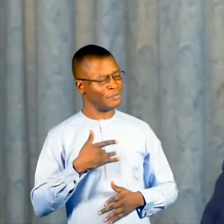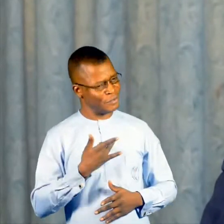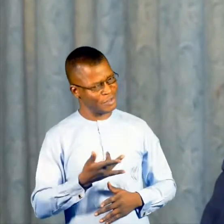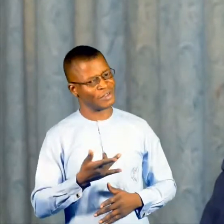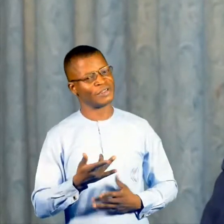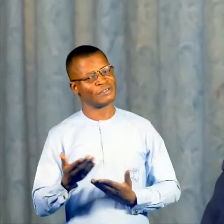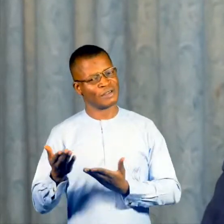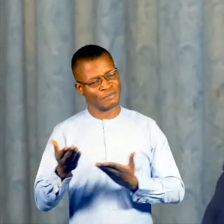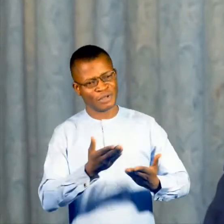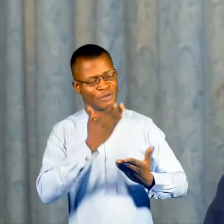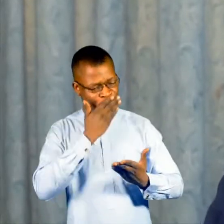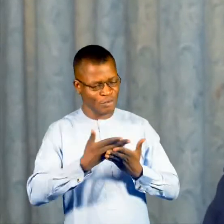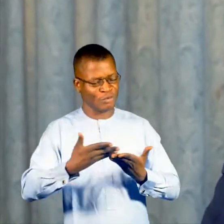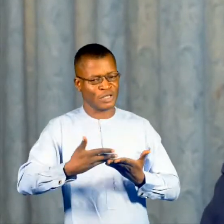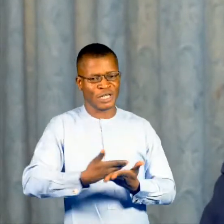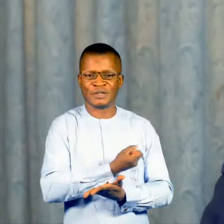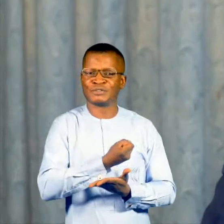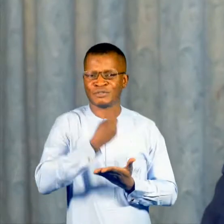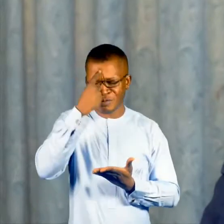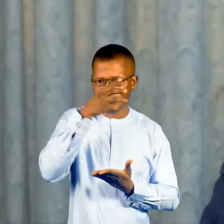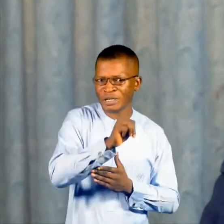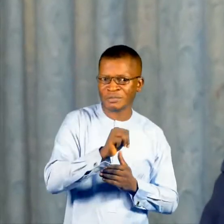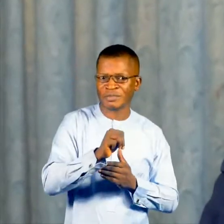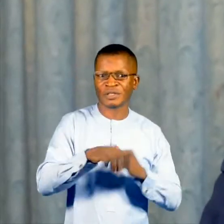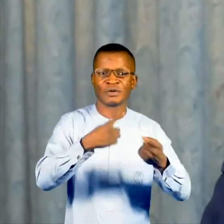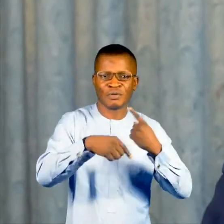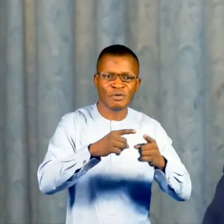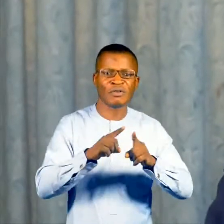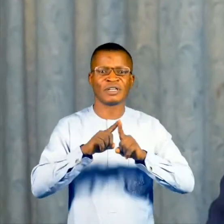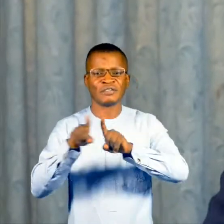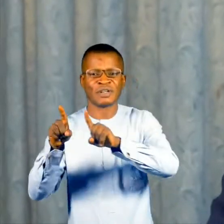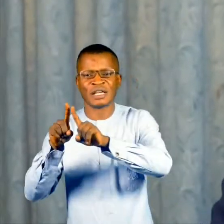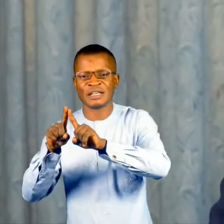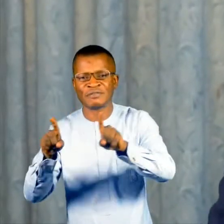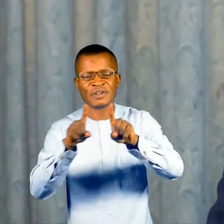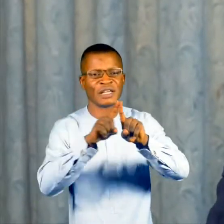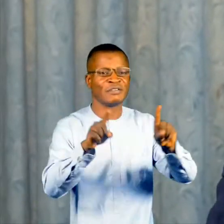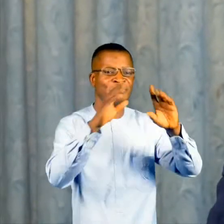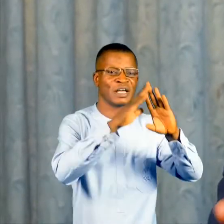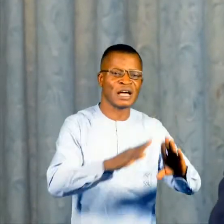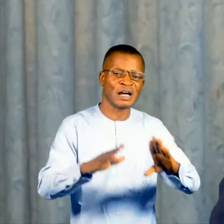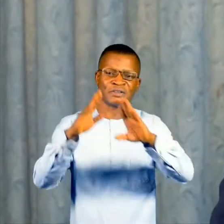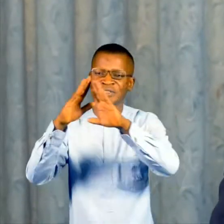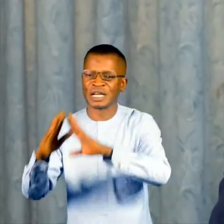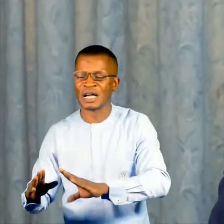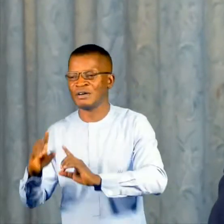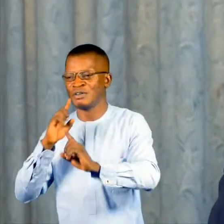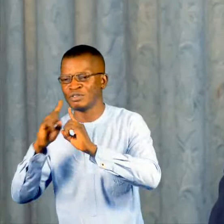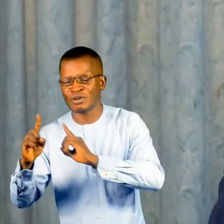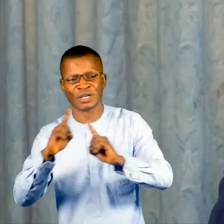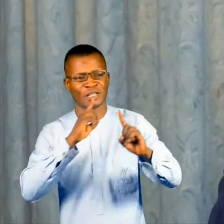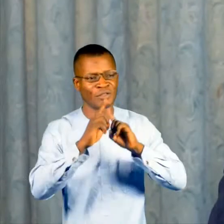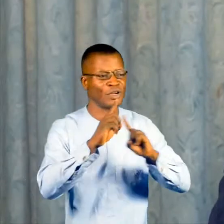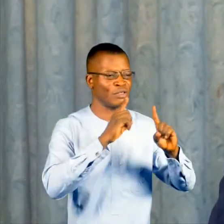that they have brought some goodies for them. They go from one house to the other,